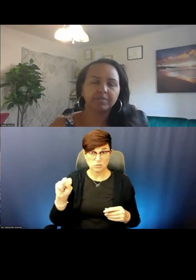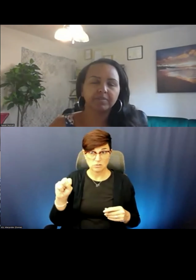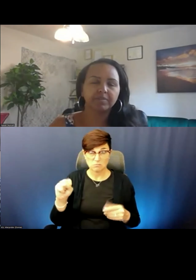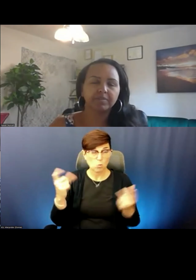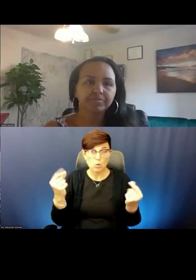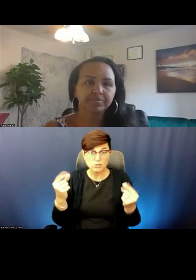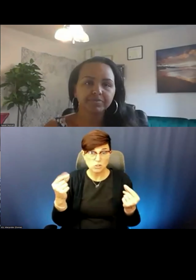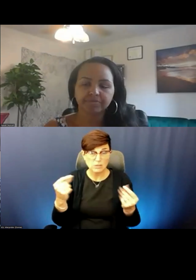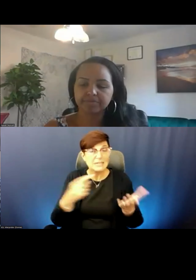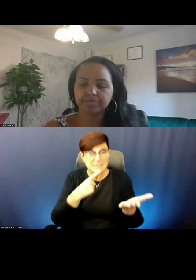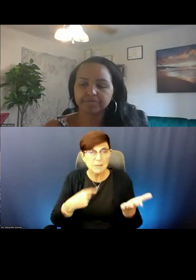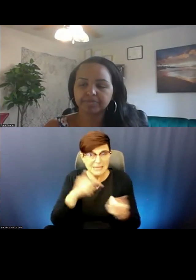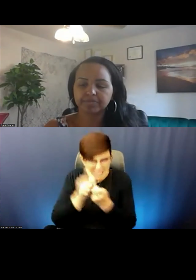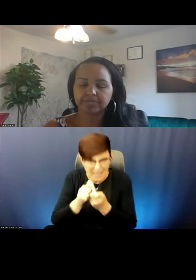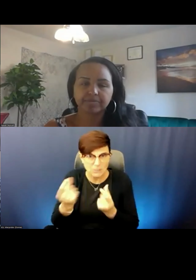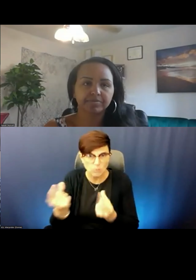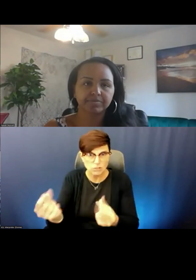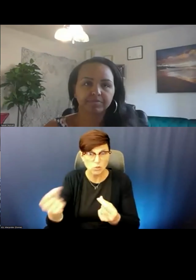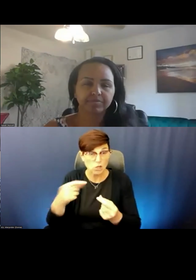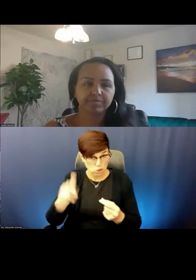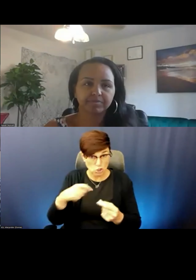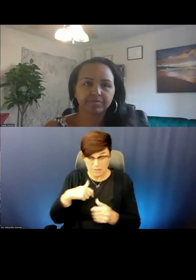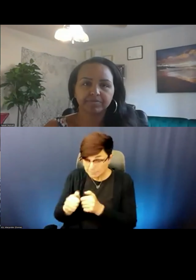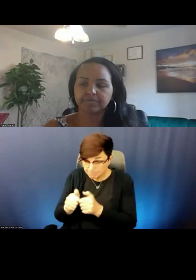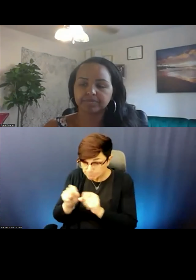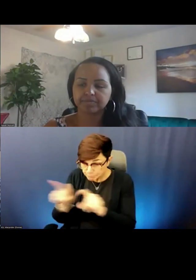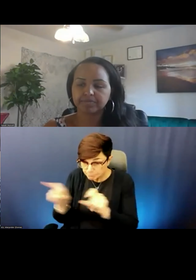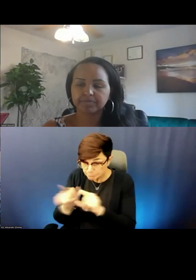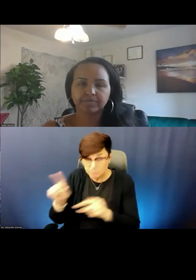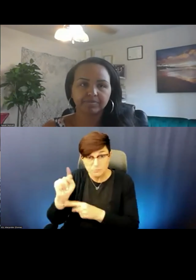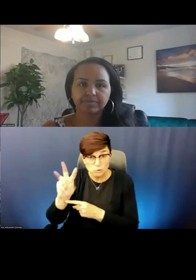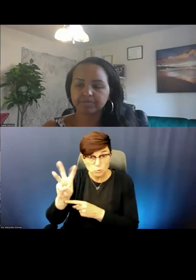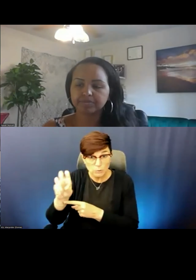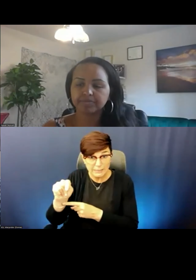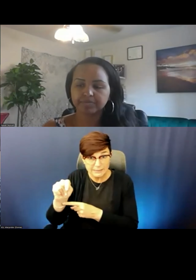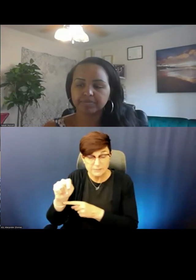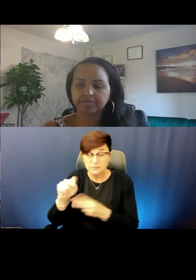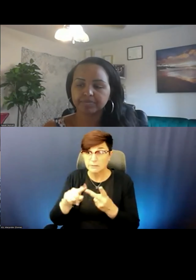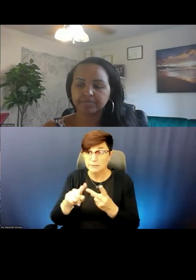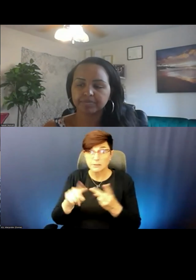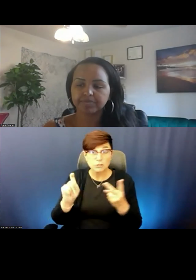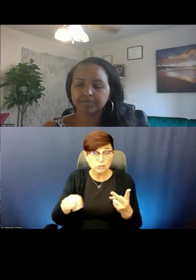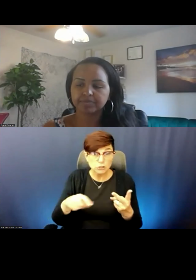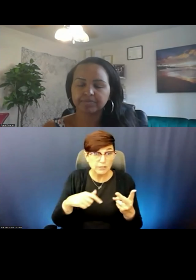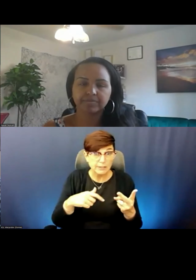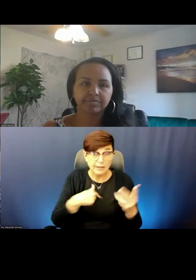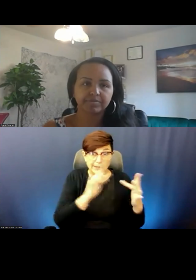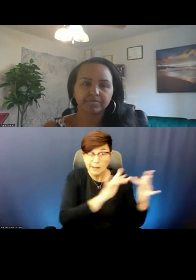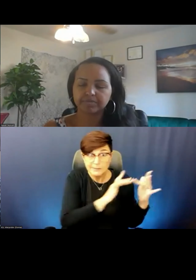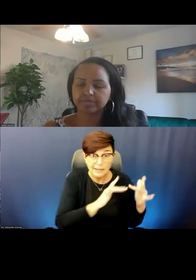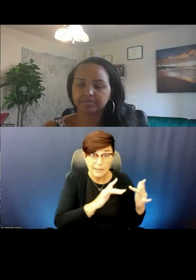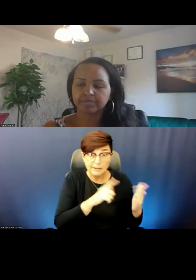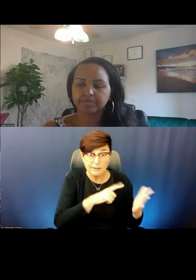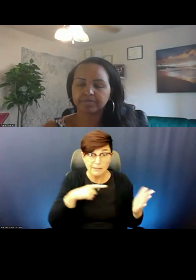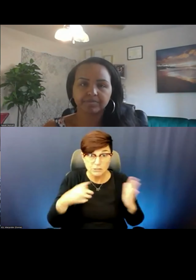need to go get our support letters in? What is it that we need to do? And as Yasmin pointed out, there's still opportunity